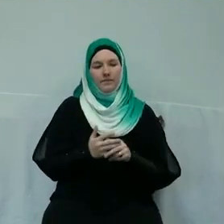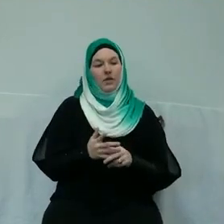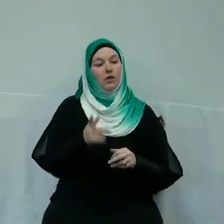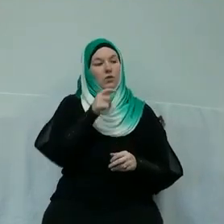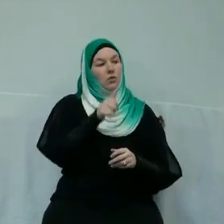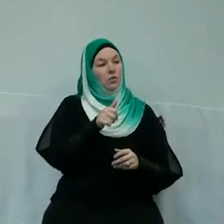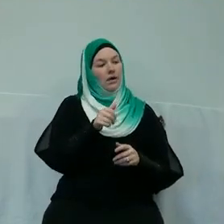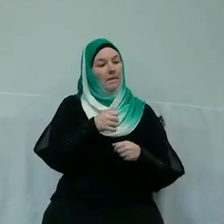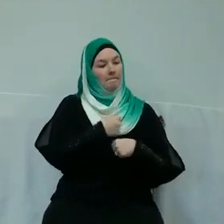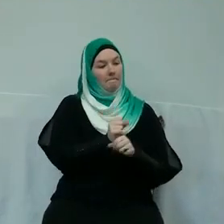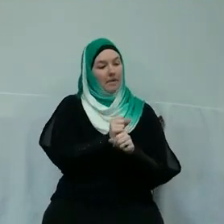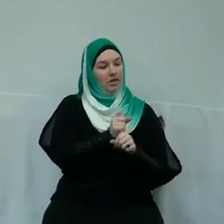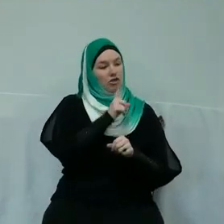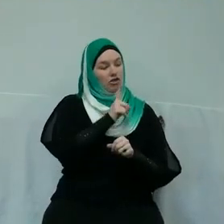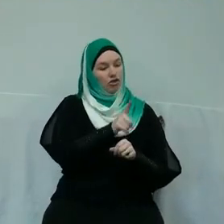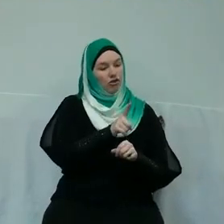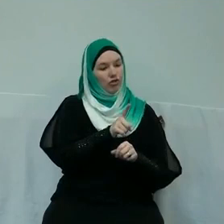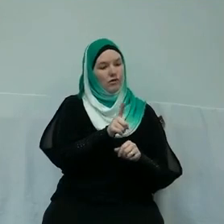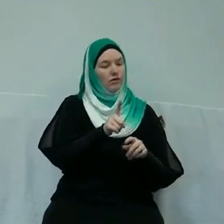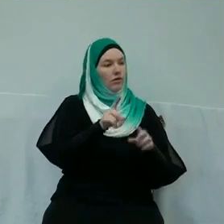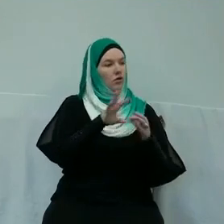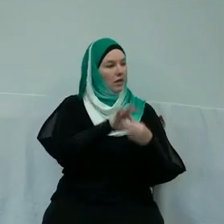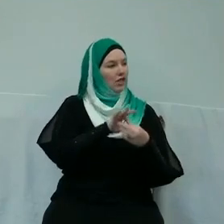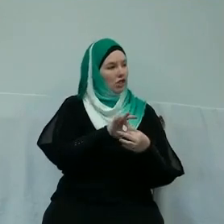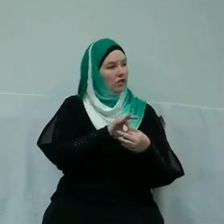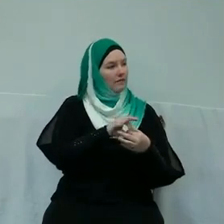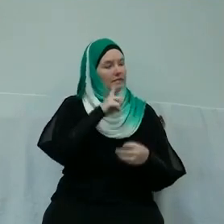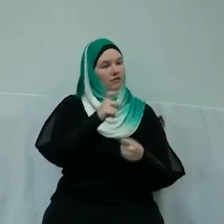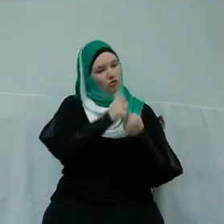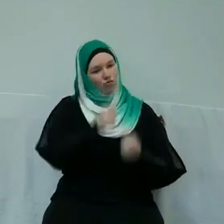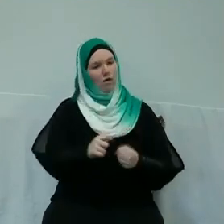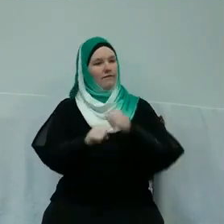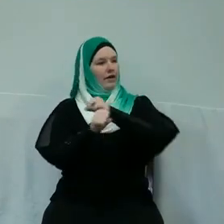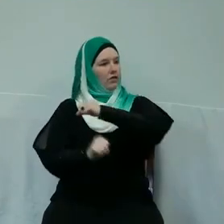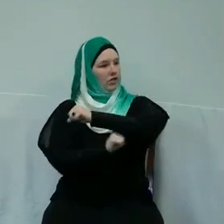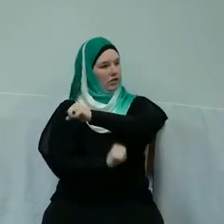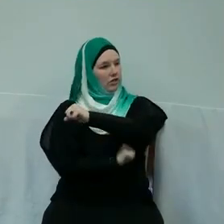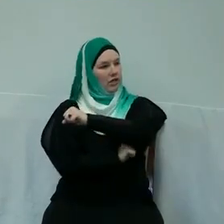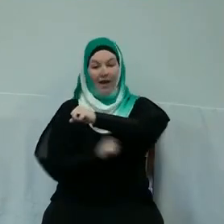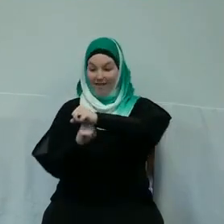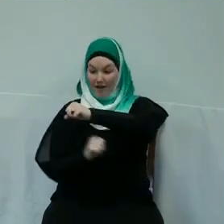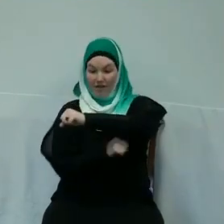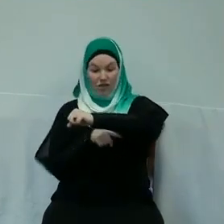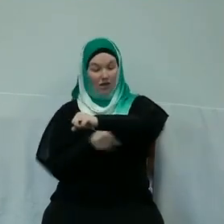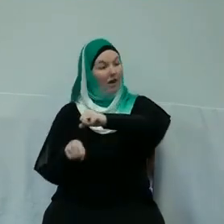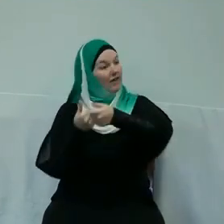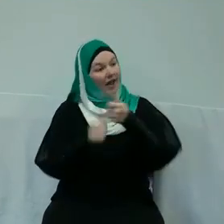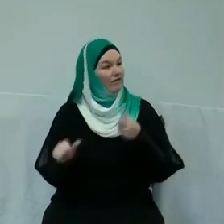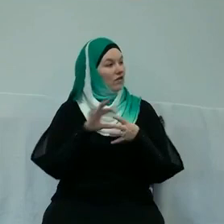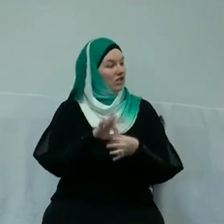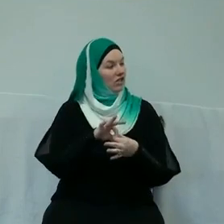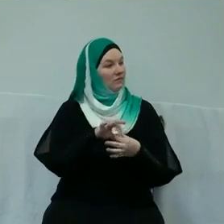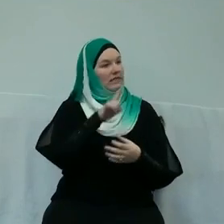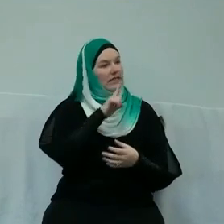set the relationship on a reciprocity foundation. The foundation of every relationship